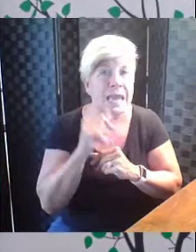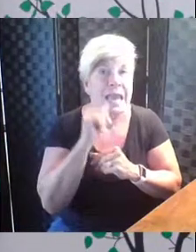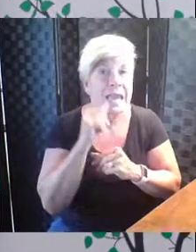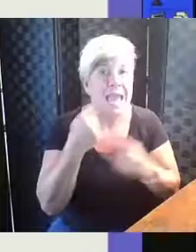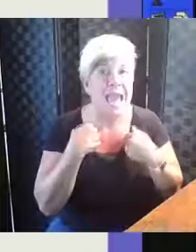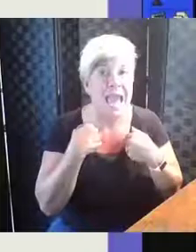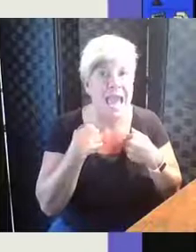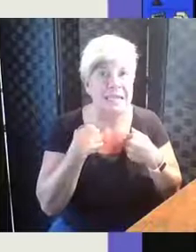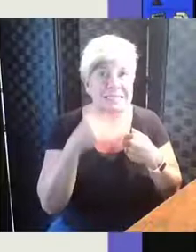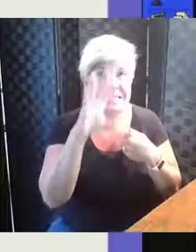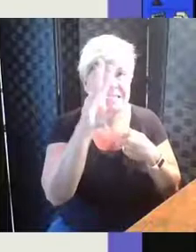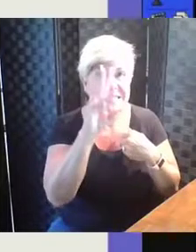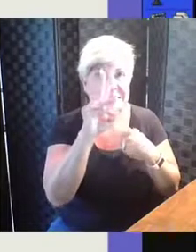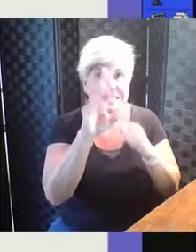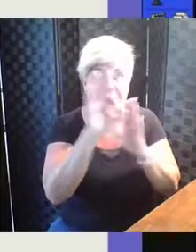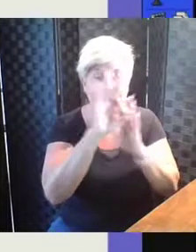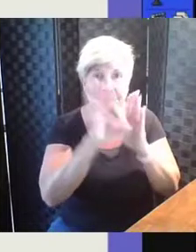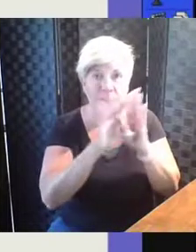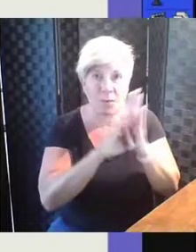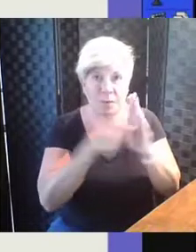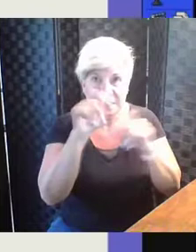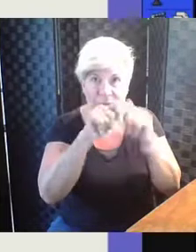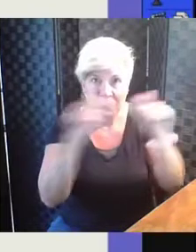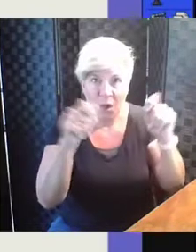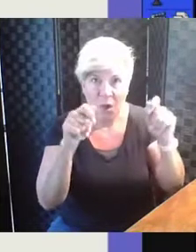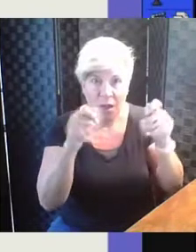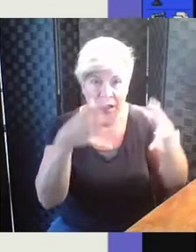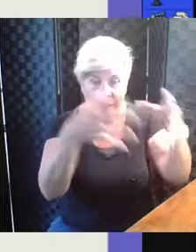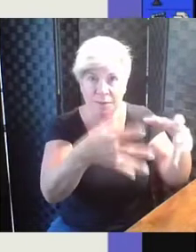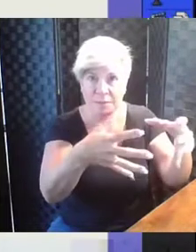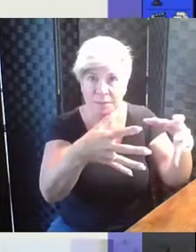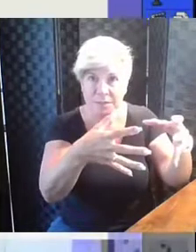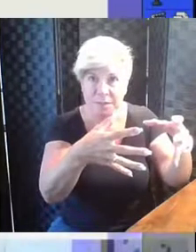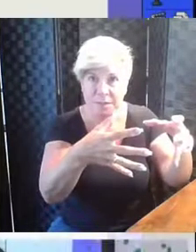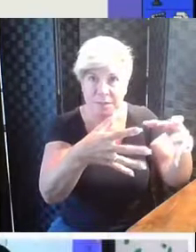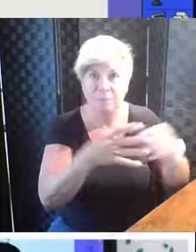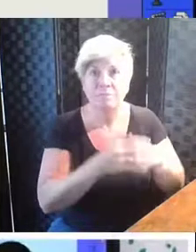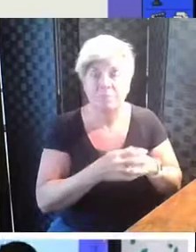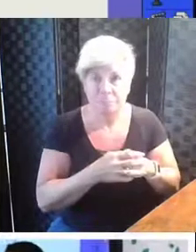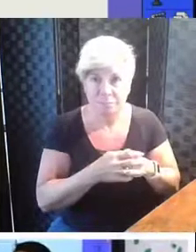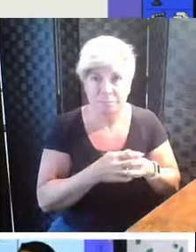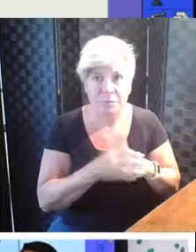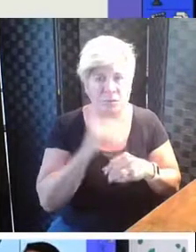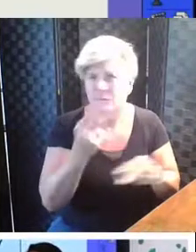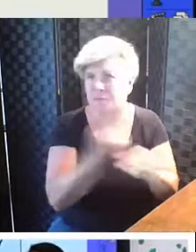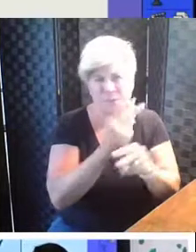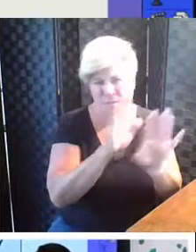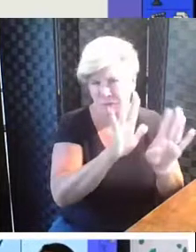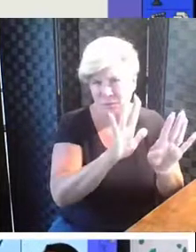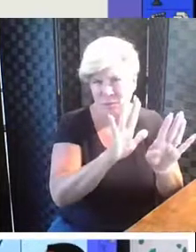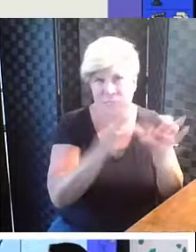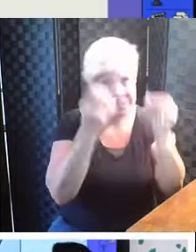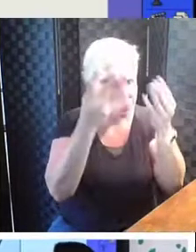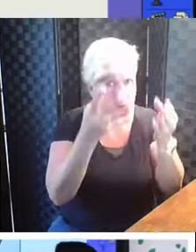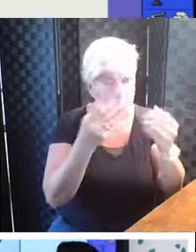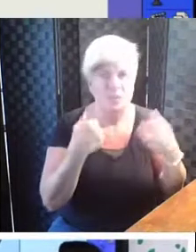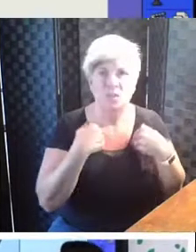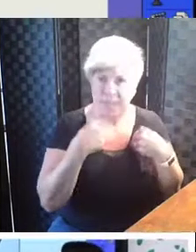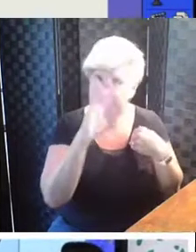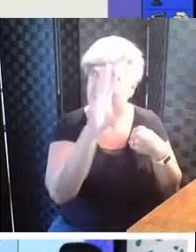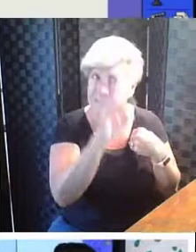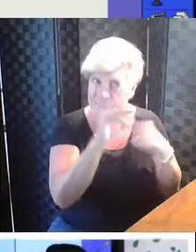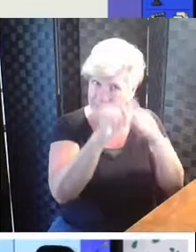Ariana has 6 polka dotted bows in her hair bow collection. We don't have to figure that out. That's information they're giving